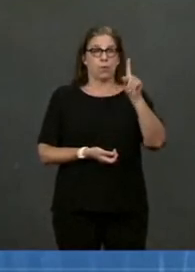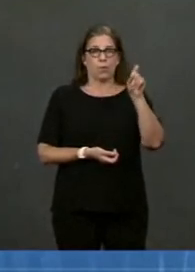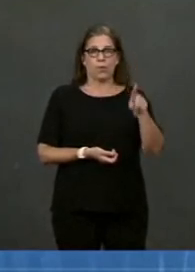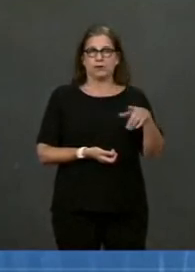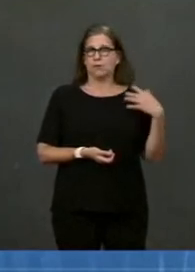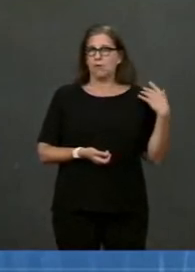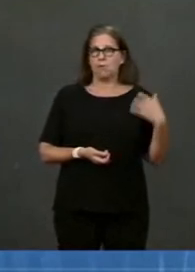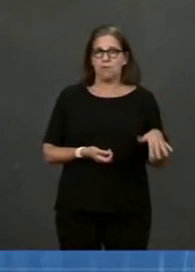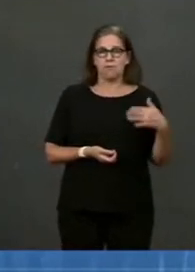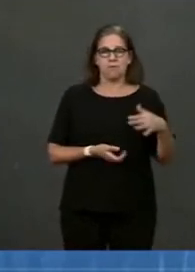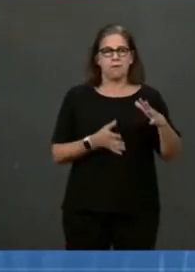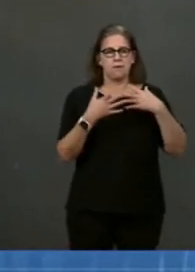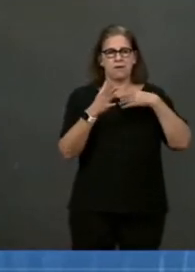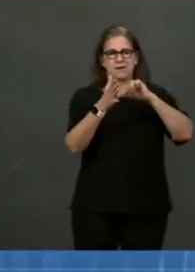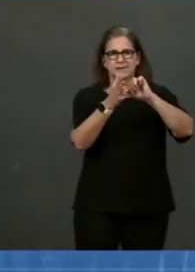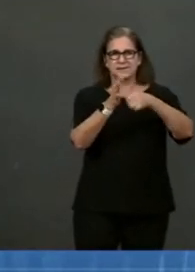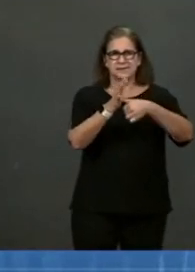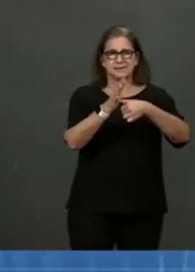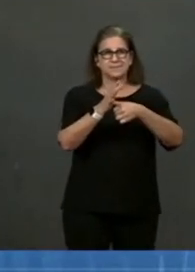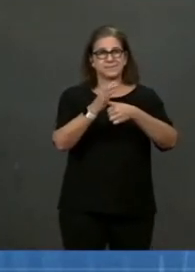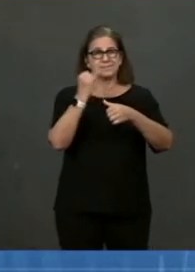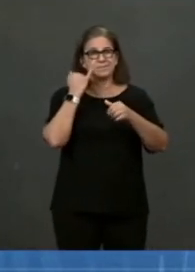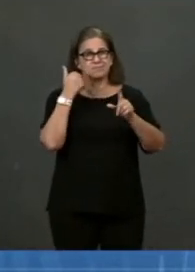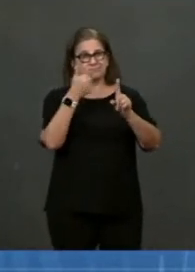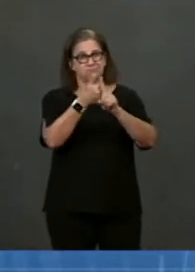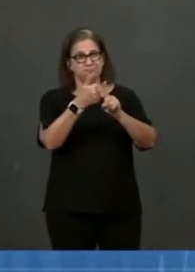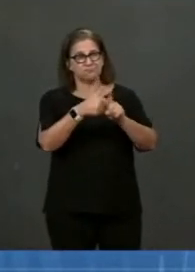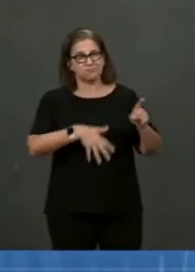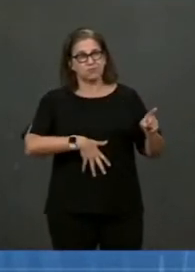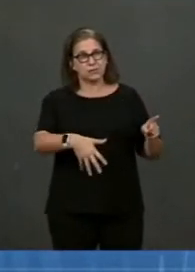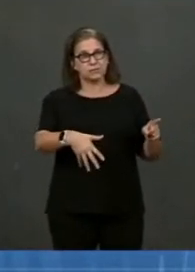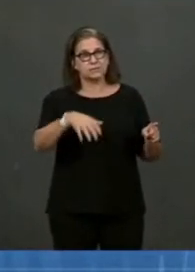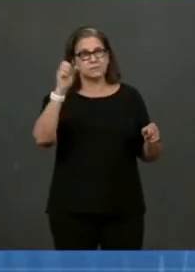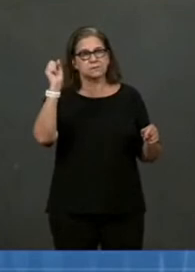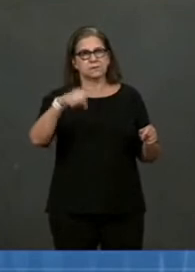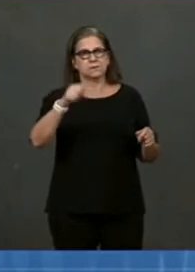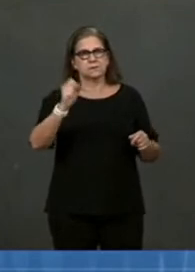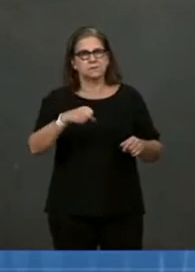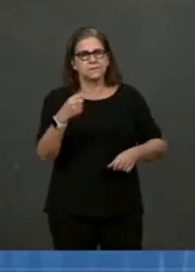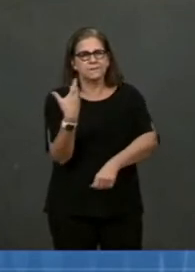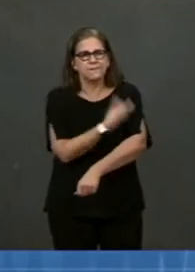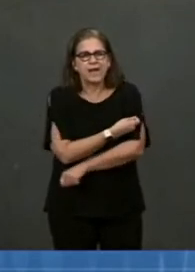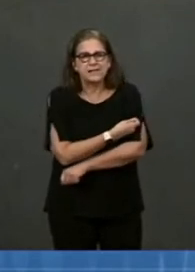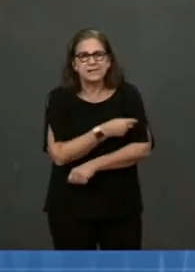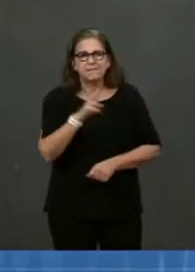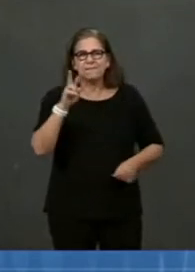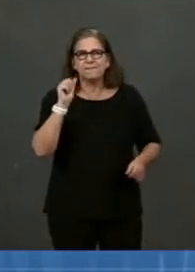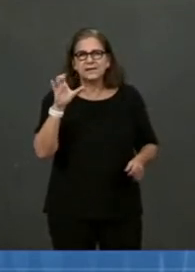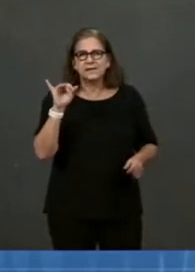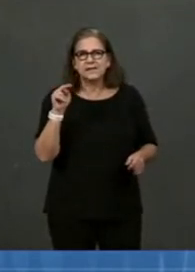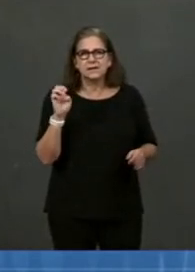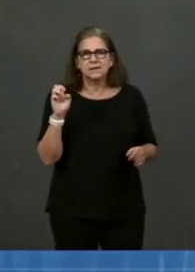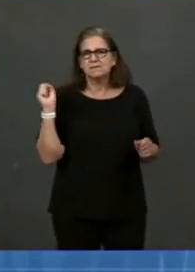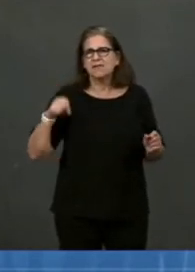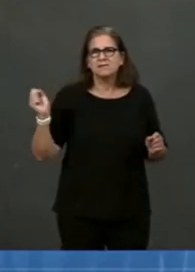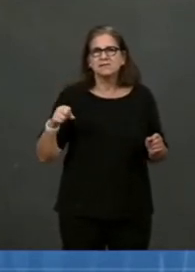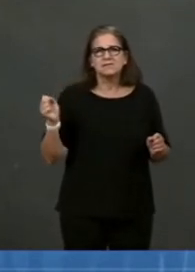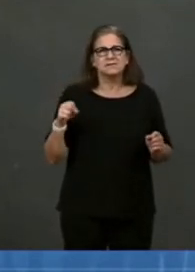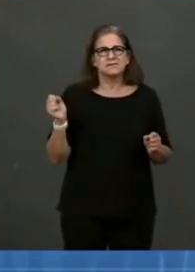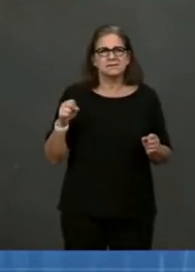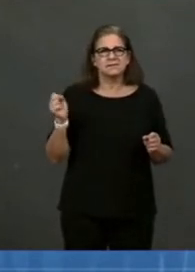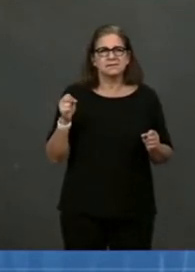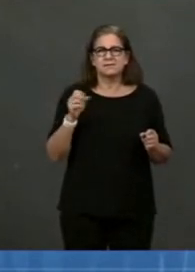primary series if you're pregnant. We have relatively low rates of vaccination for pregnant women in general. So really important to